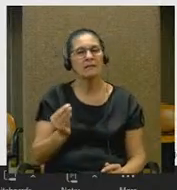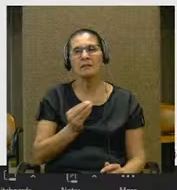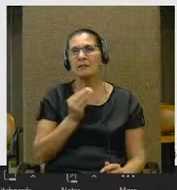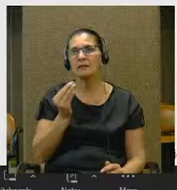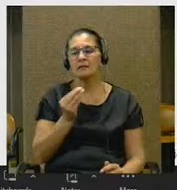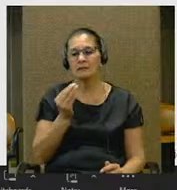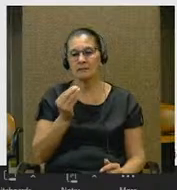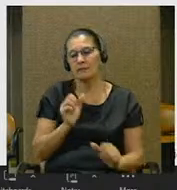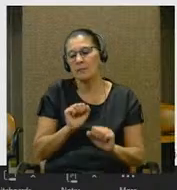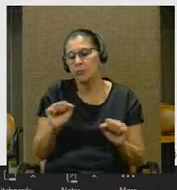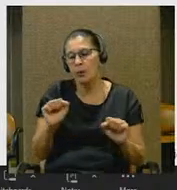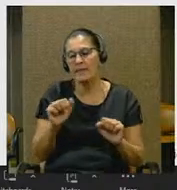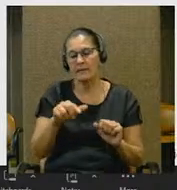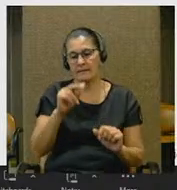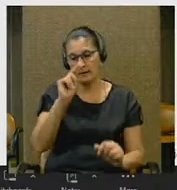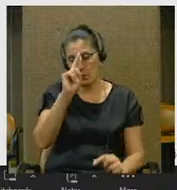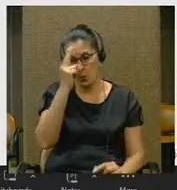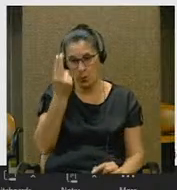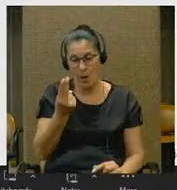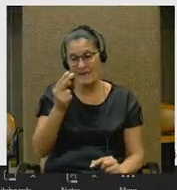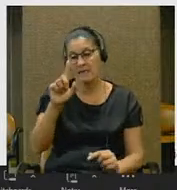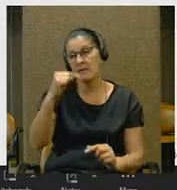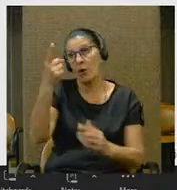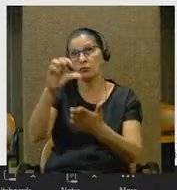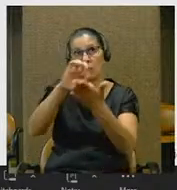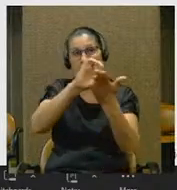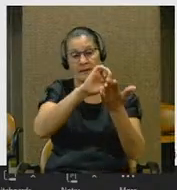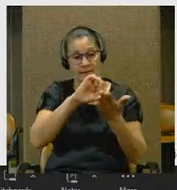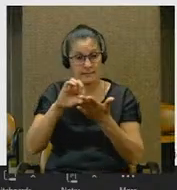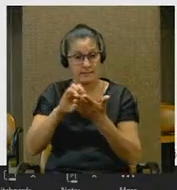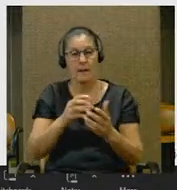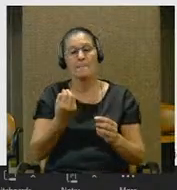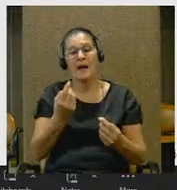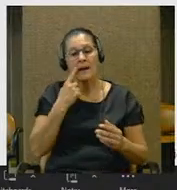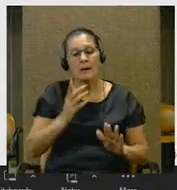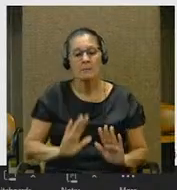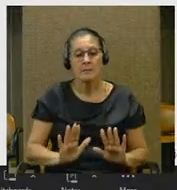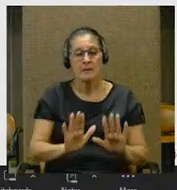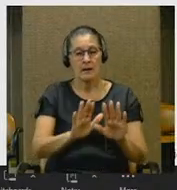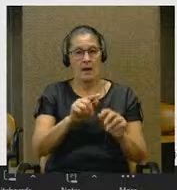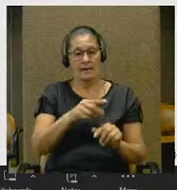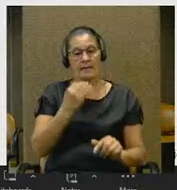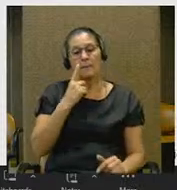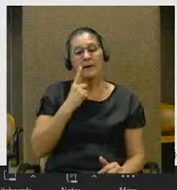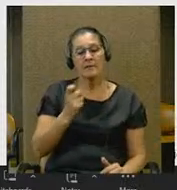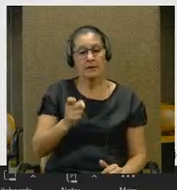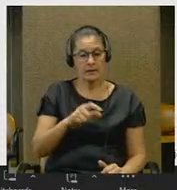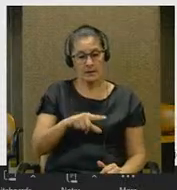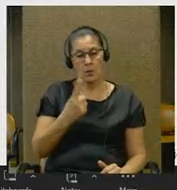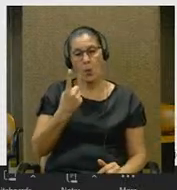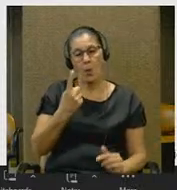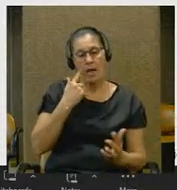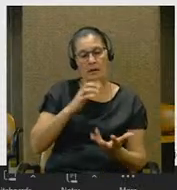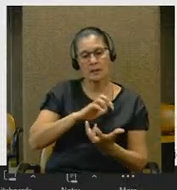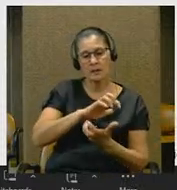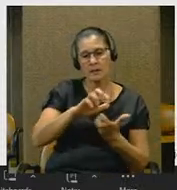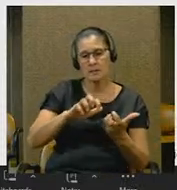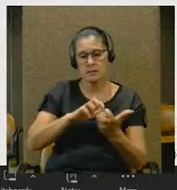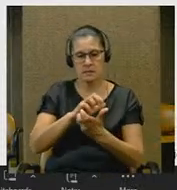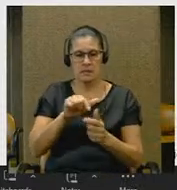to prepare and hopefully prevent a similar crisis from affecting